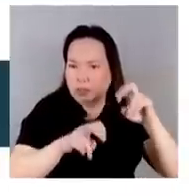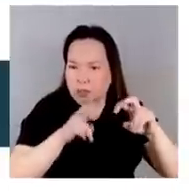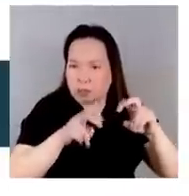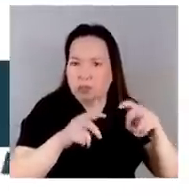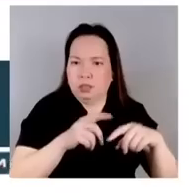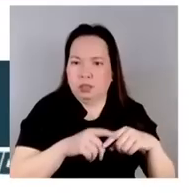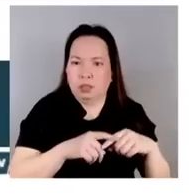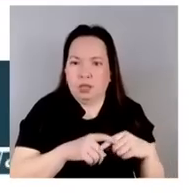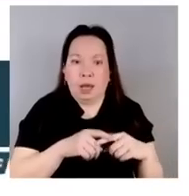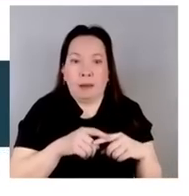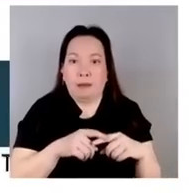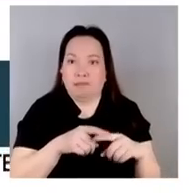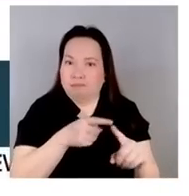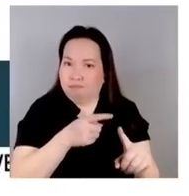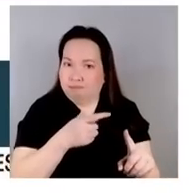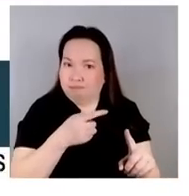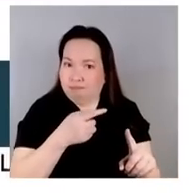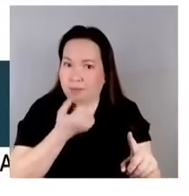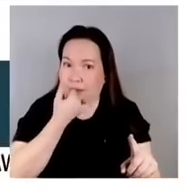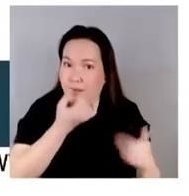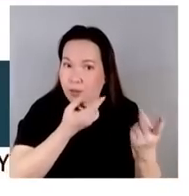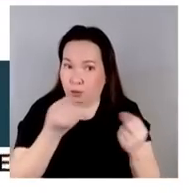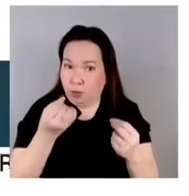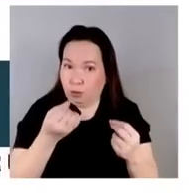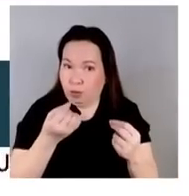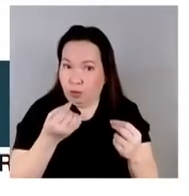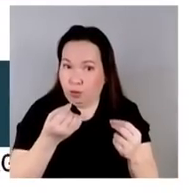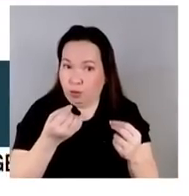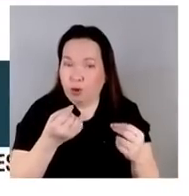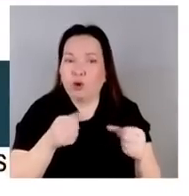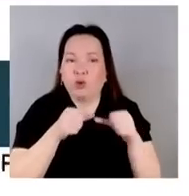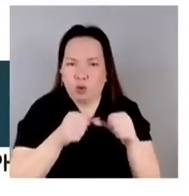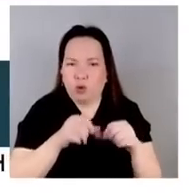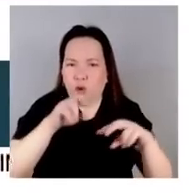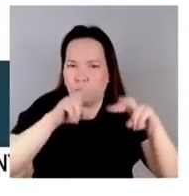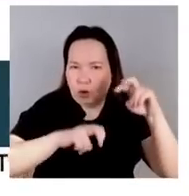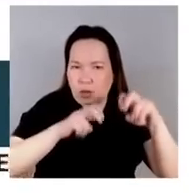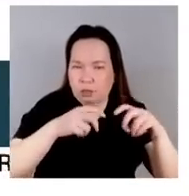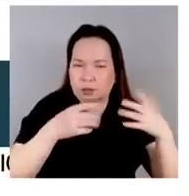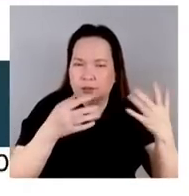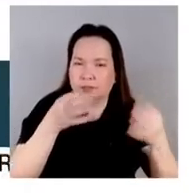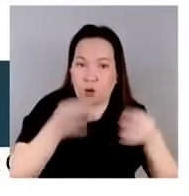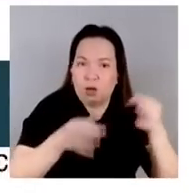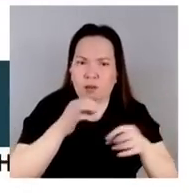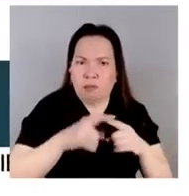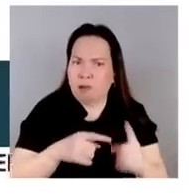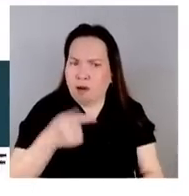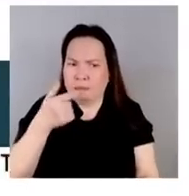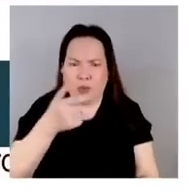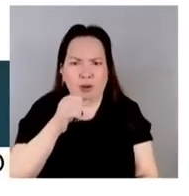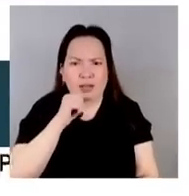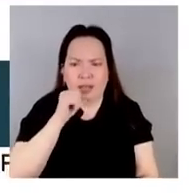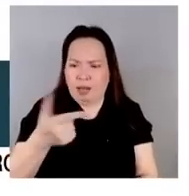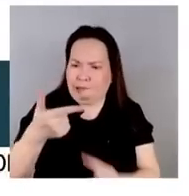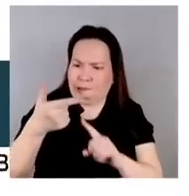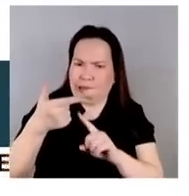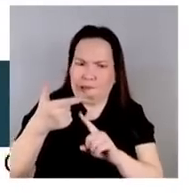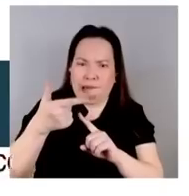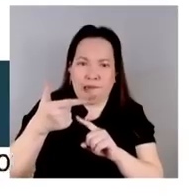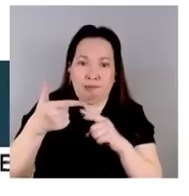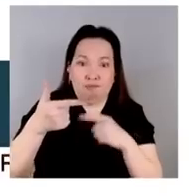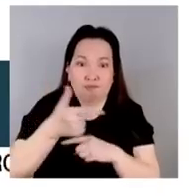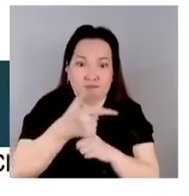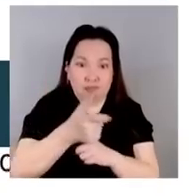shot dead. And, you know, that's the problem of what happened is that there was complete impunity for the police for